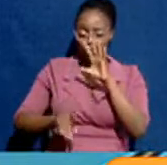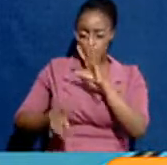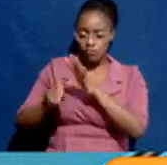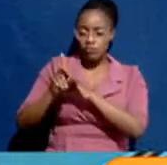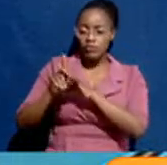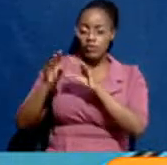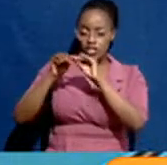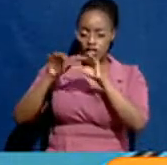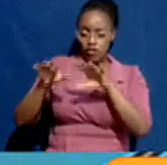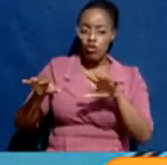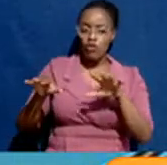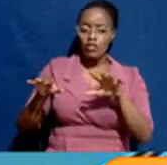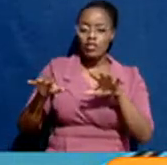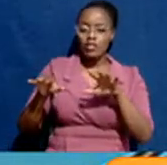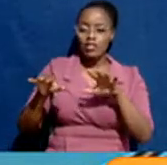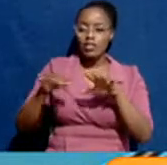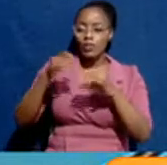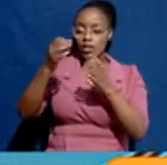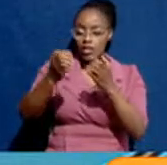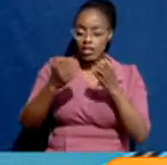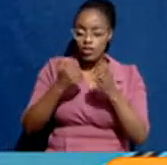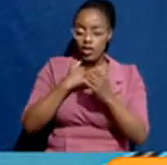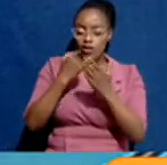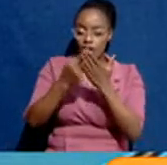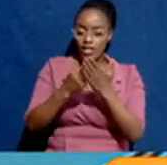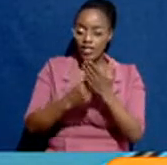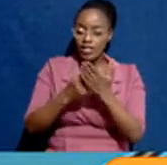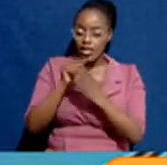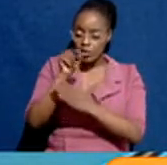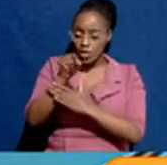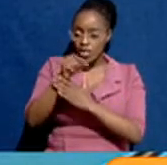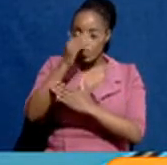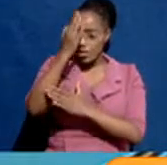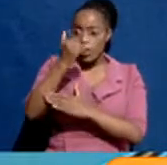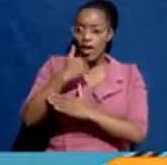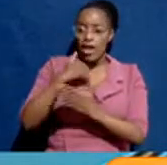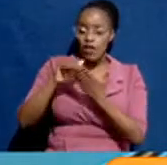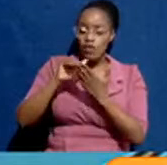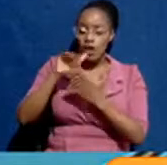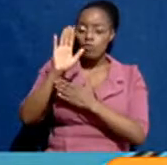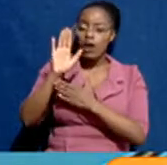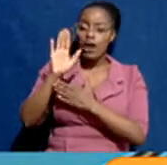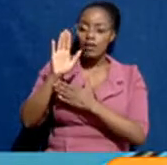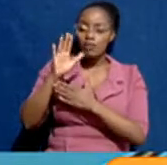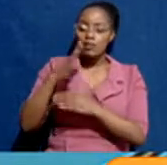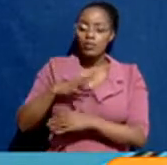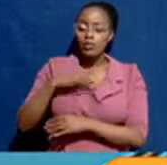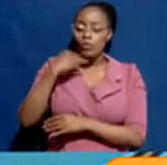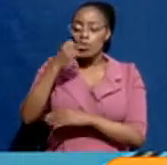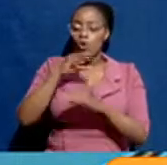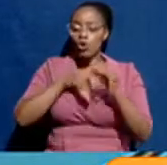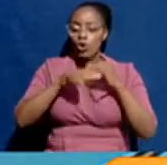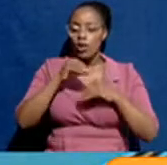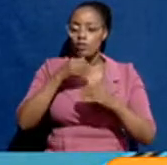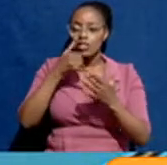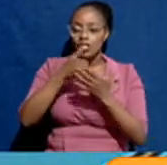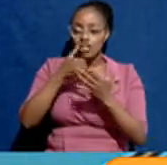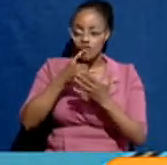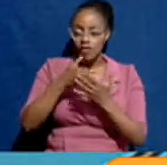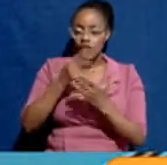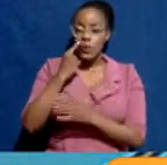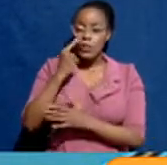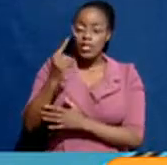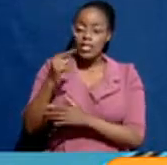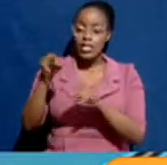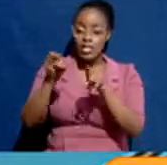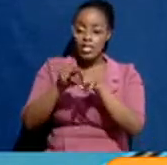devolved. I think we need to have also that discussion because there are now more mouths. Yeah. Looking at the